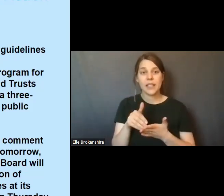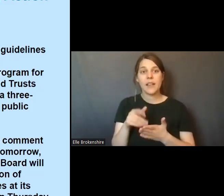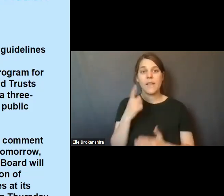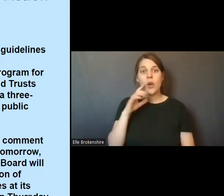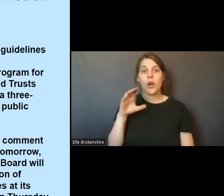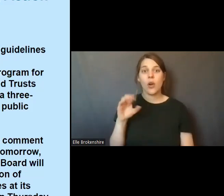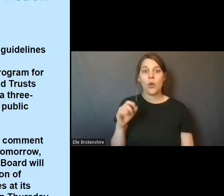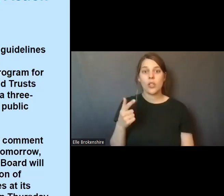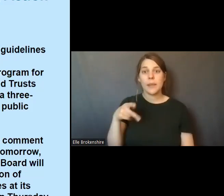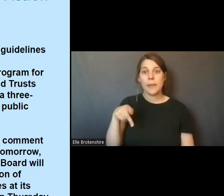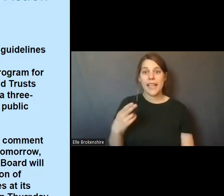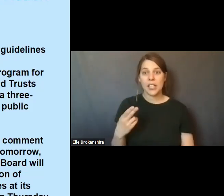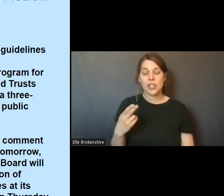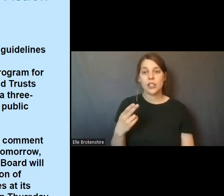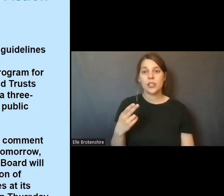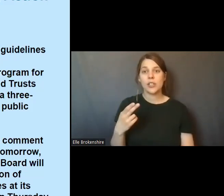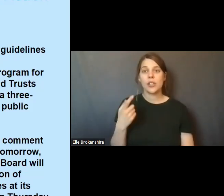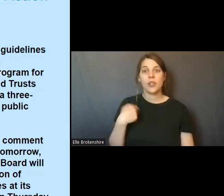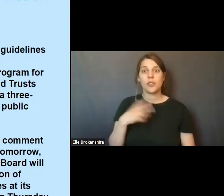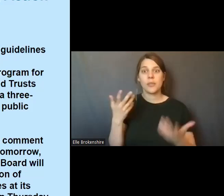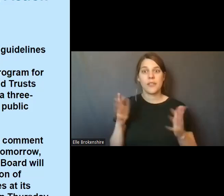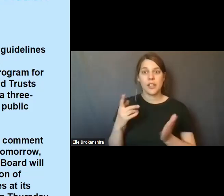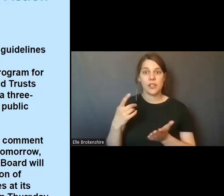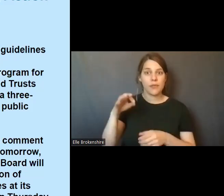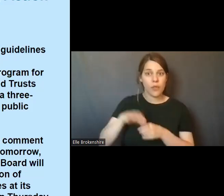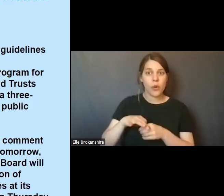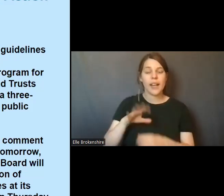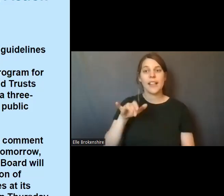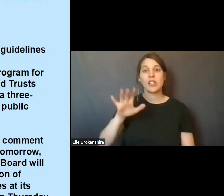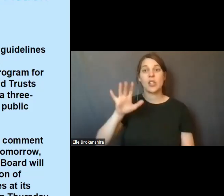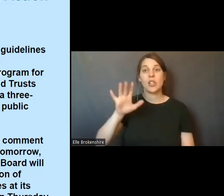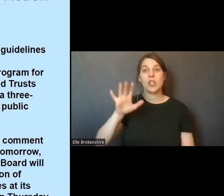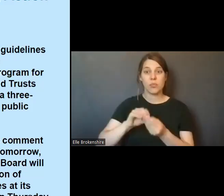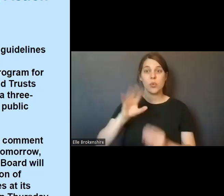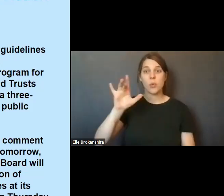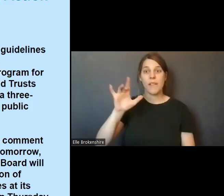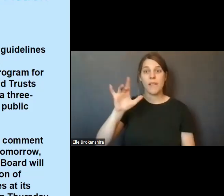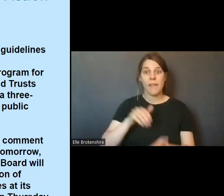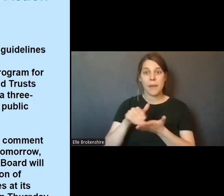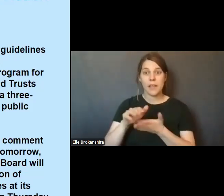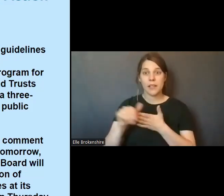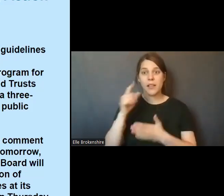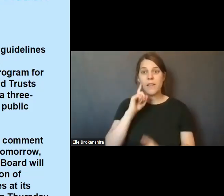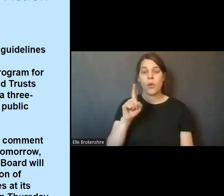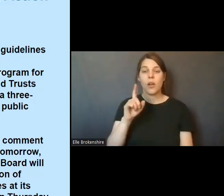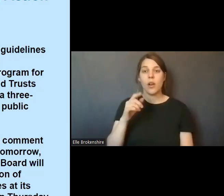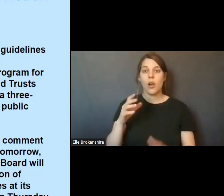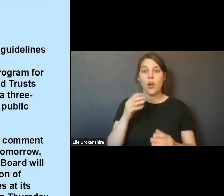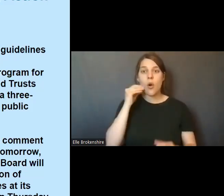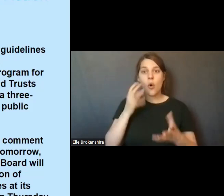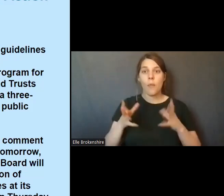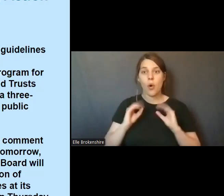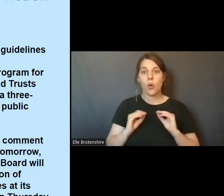PGH, which we voted on, that's nearly 25 million for home ownership opportunities, across the city of Pittsburgh.